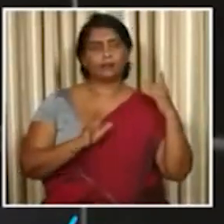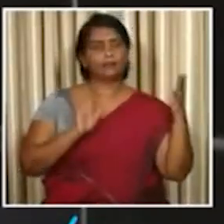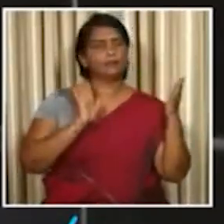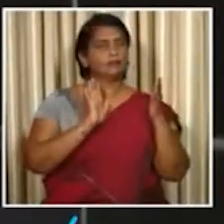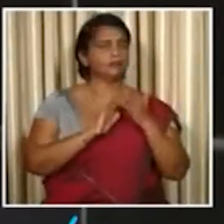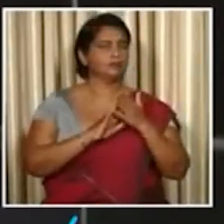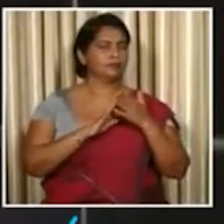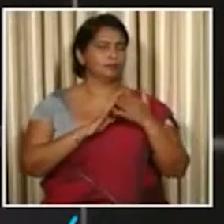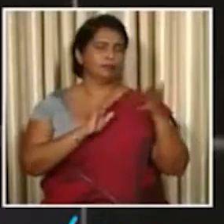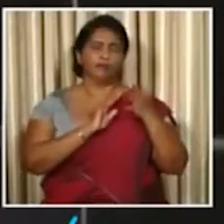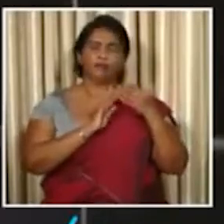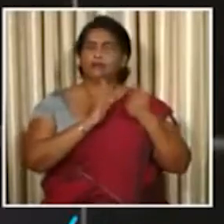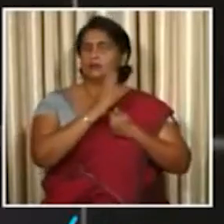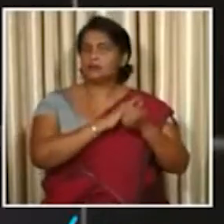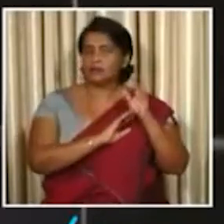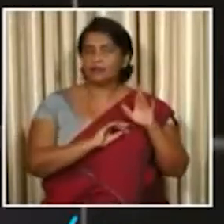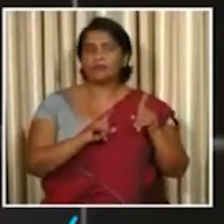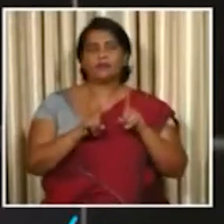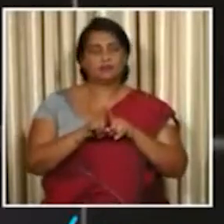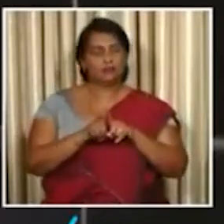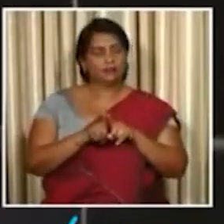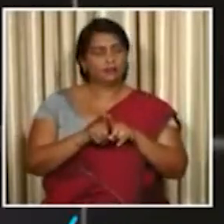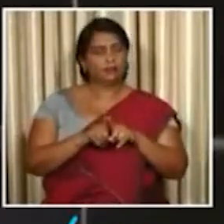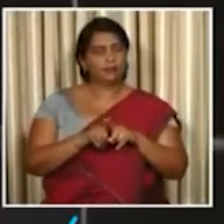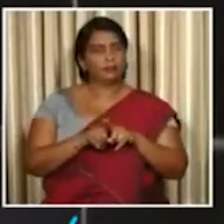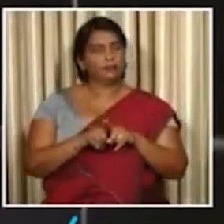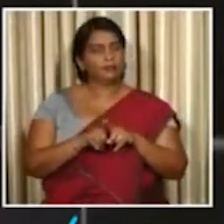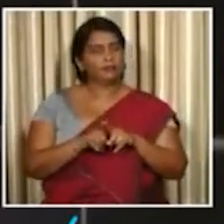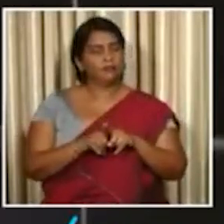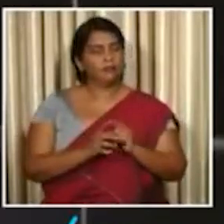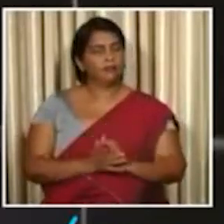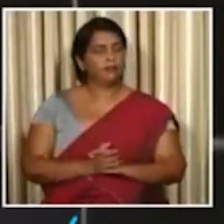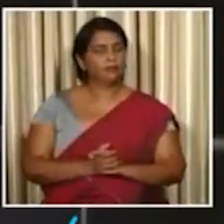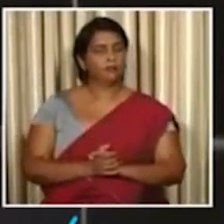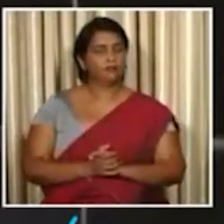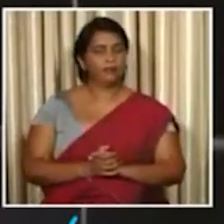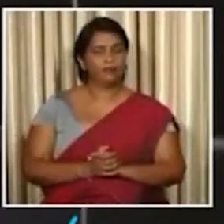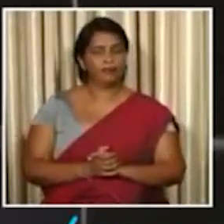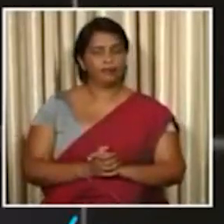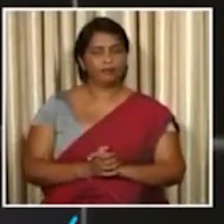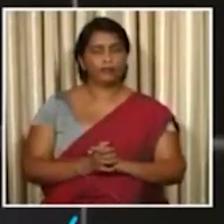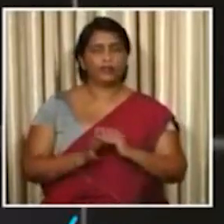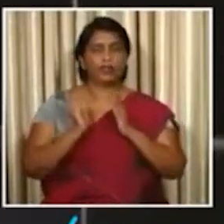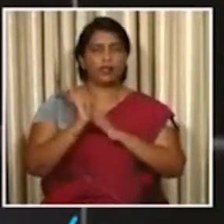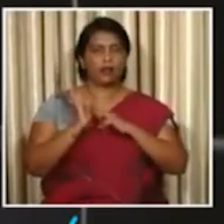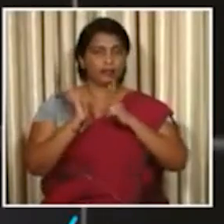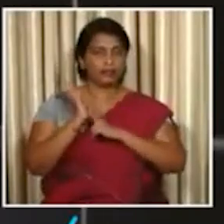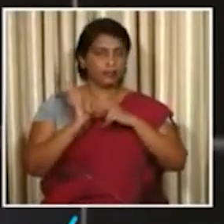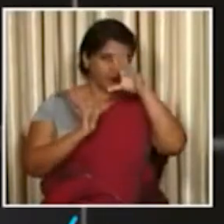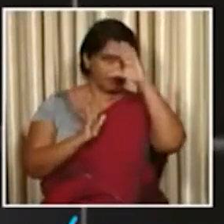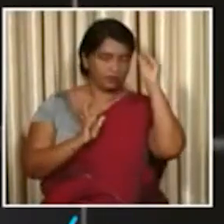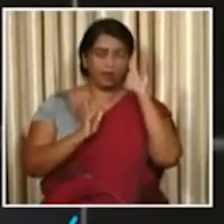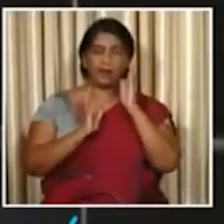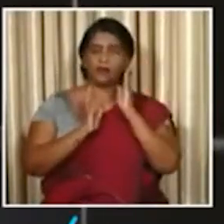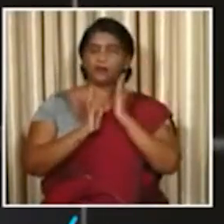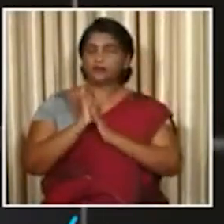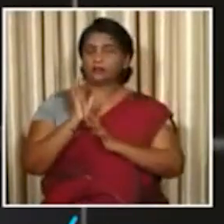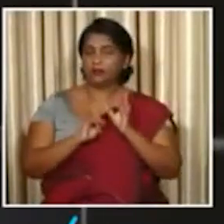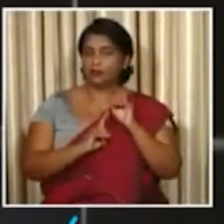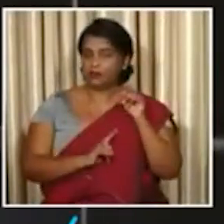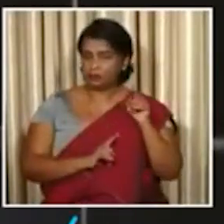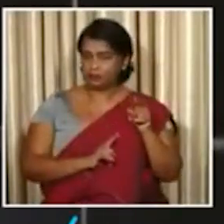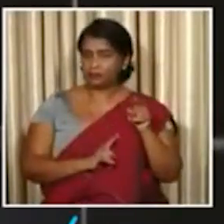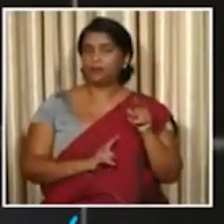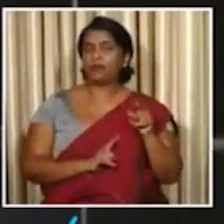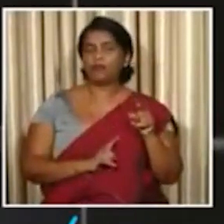the counterpart of our Foreign Minister, Honorable Vijay Taherat, stated recently in Parliament, Singapore